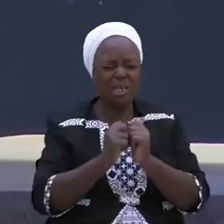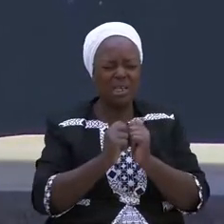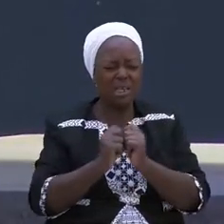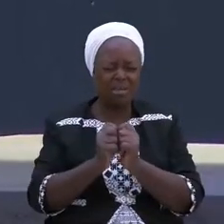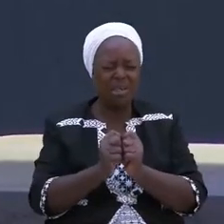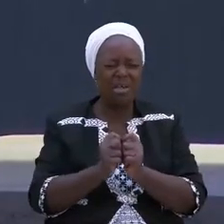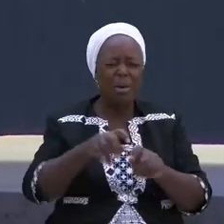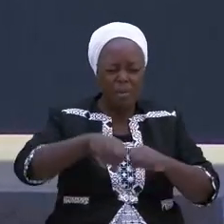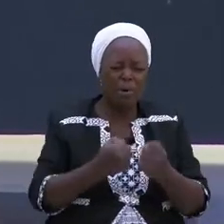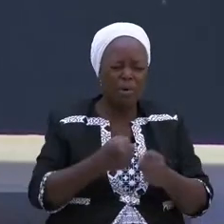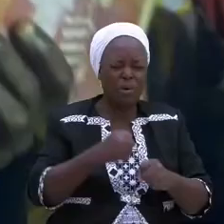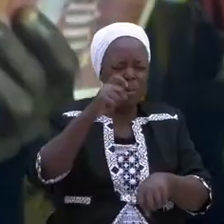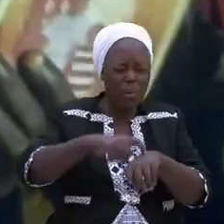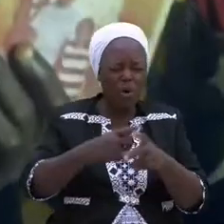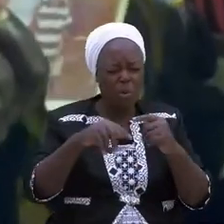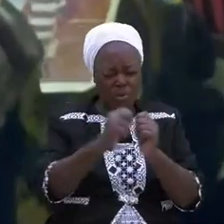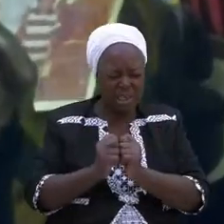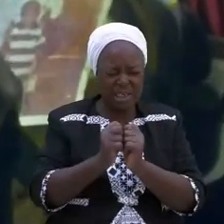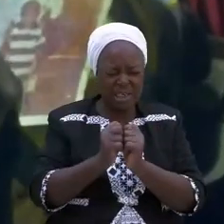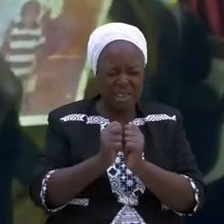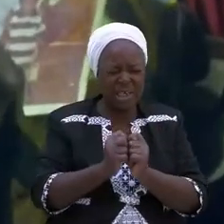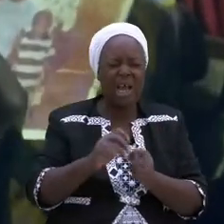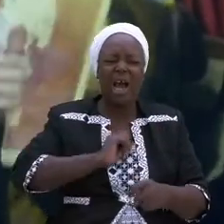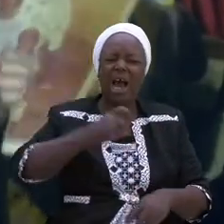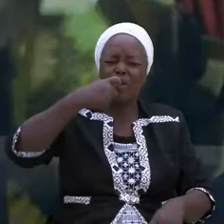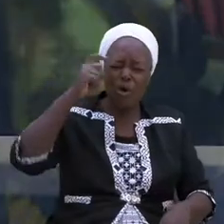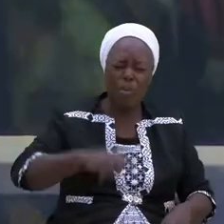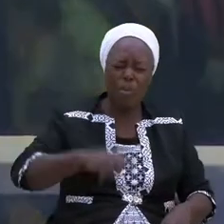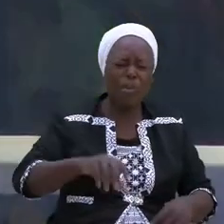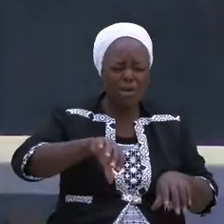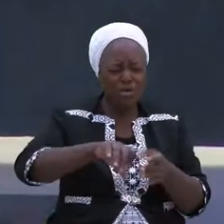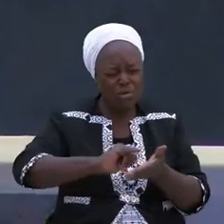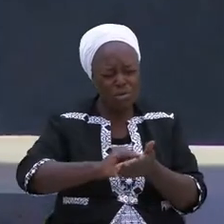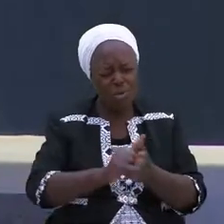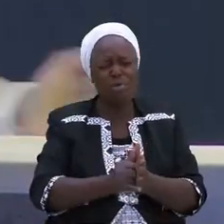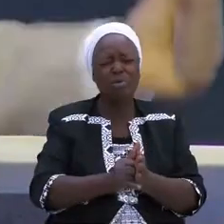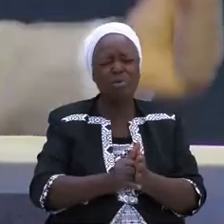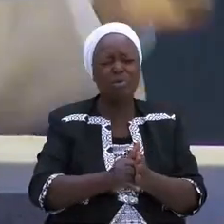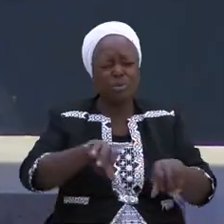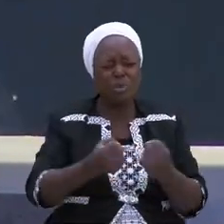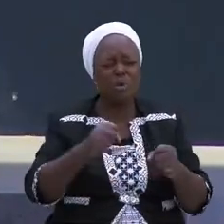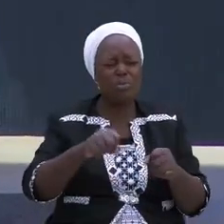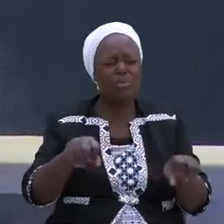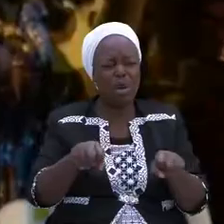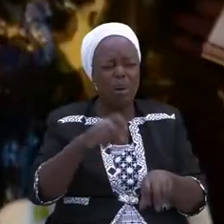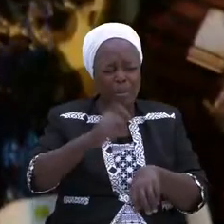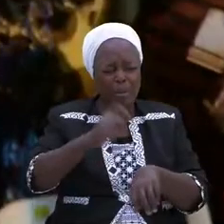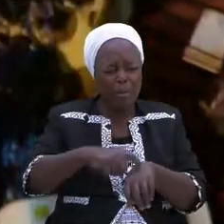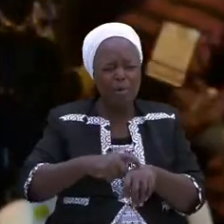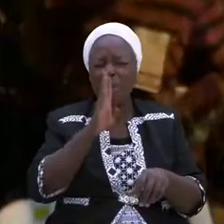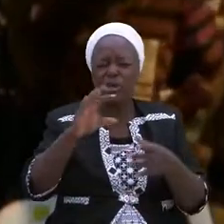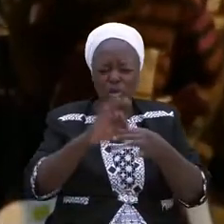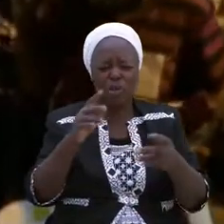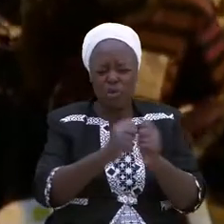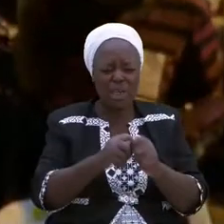Broken bones, come together. I command those broken bones, be joined together in Jesus'